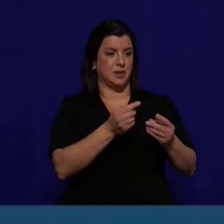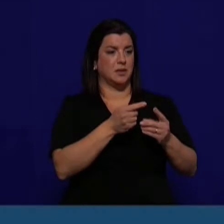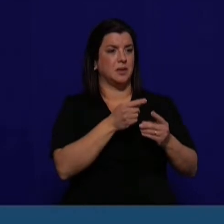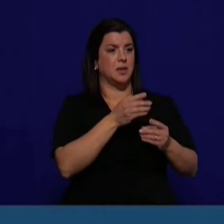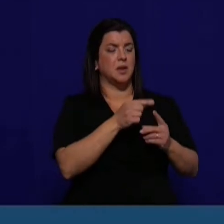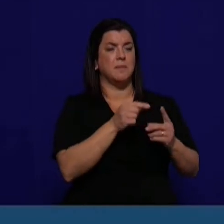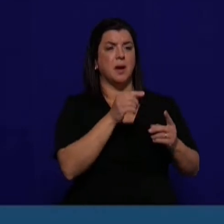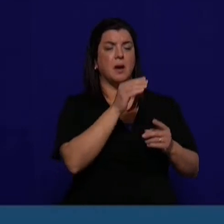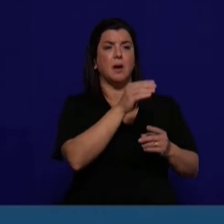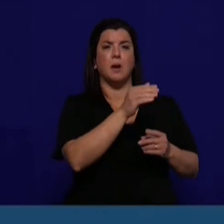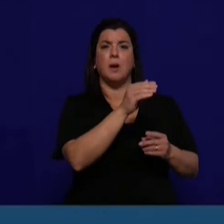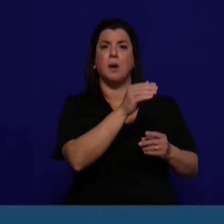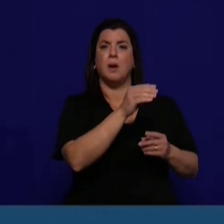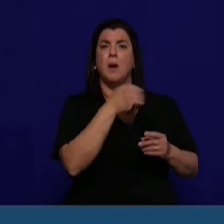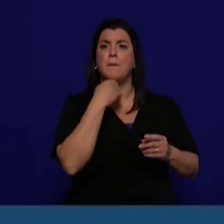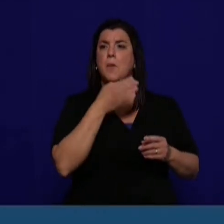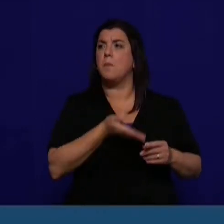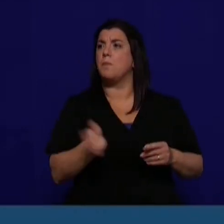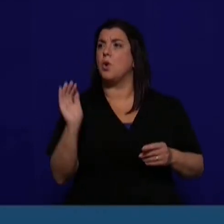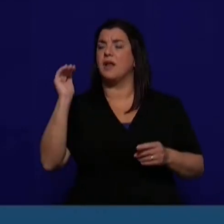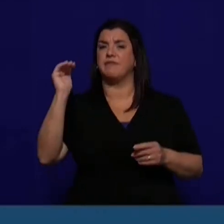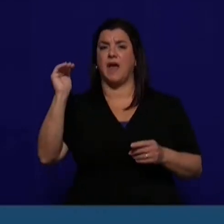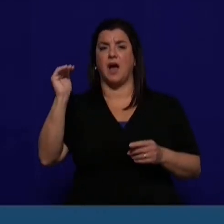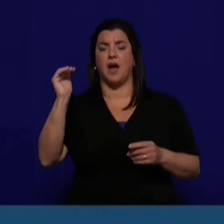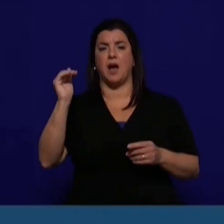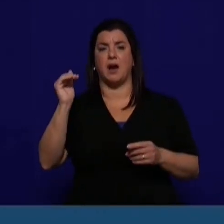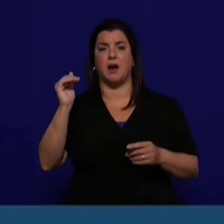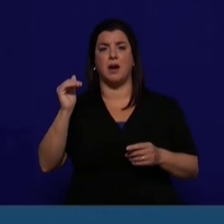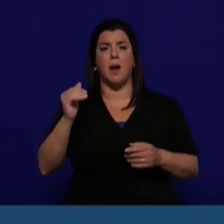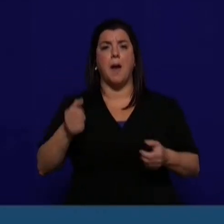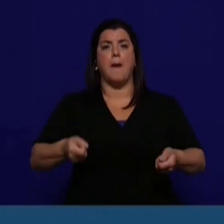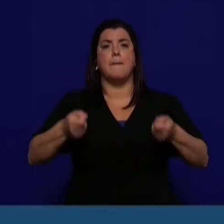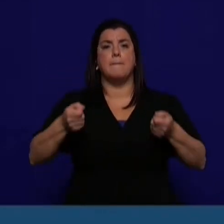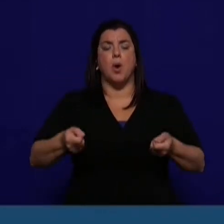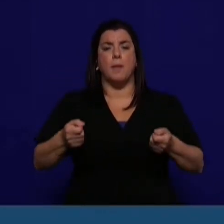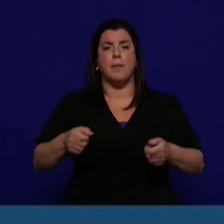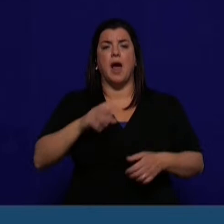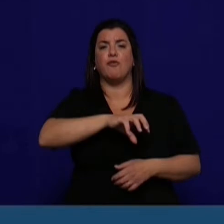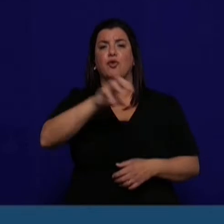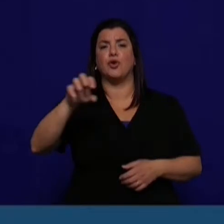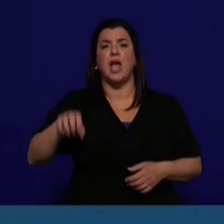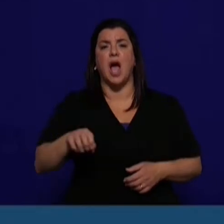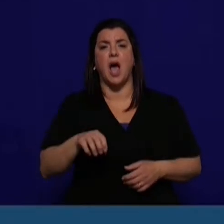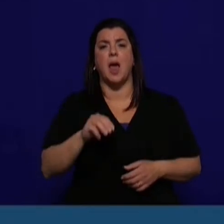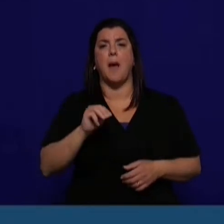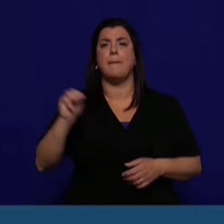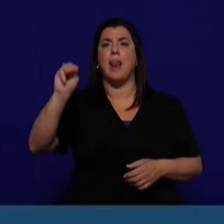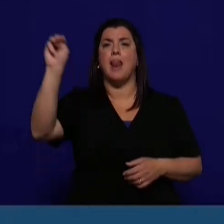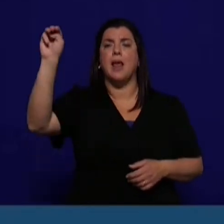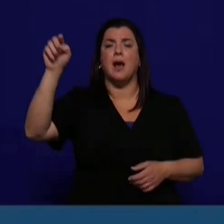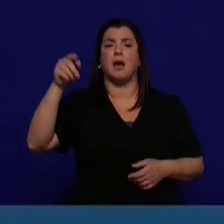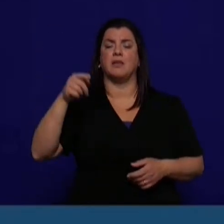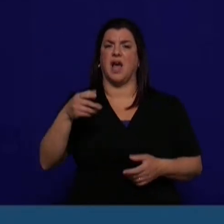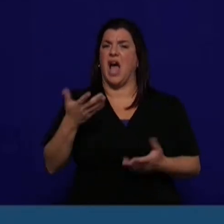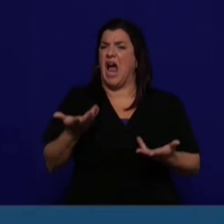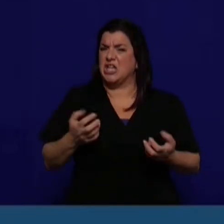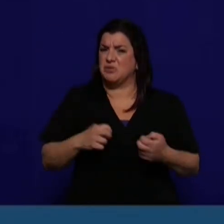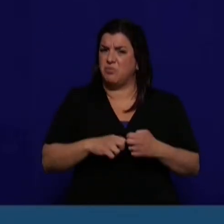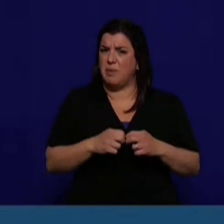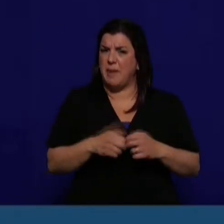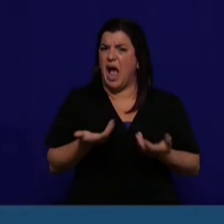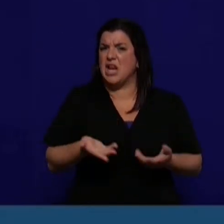kellna każijiet f'Bormela, il-Birgu, il-Furjana, il-Ħamrun u anke l-Mellieħa. X'kienet il-problema ta' dan kollu minn fejn